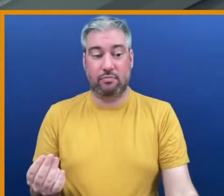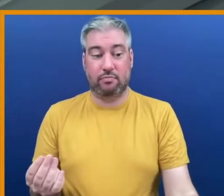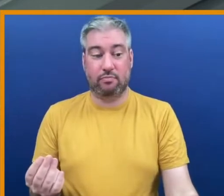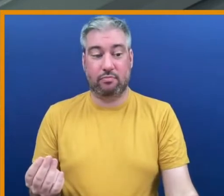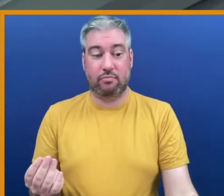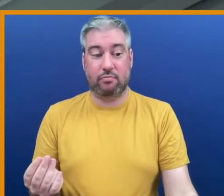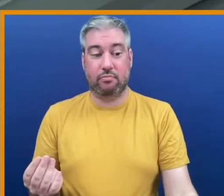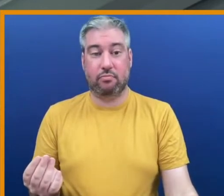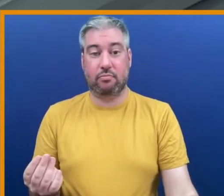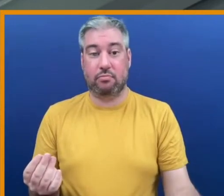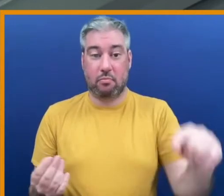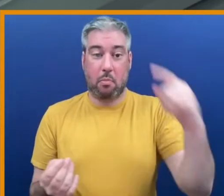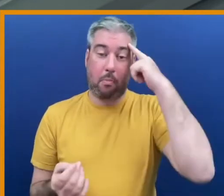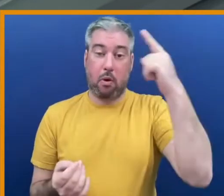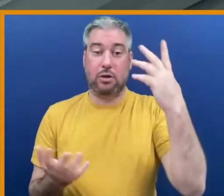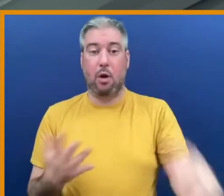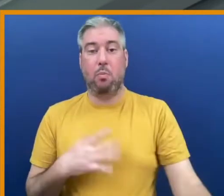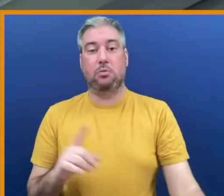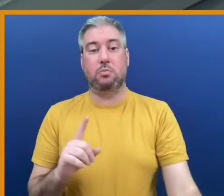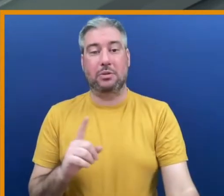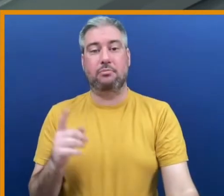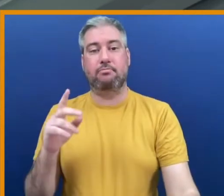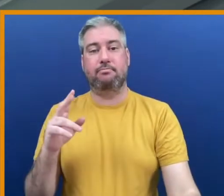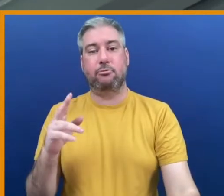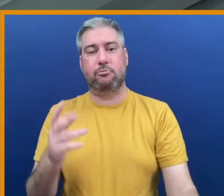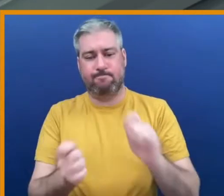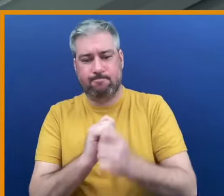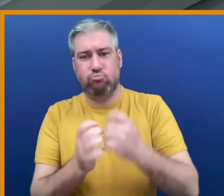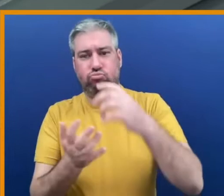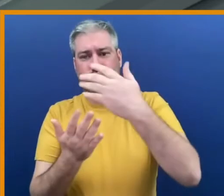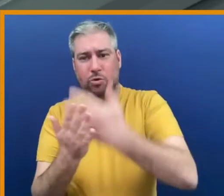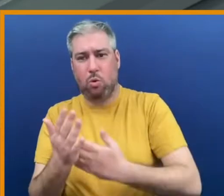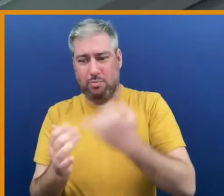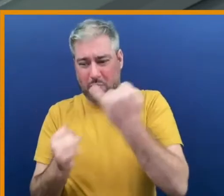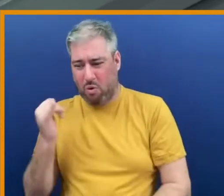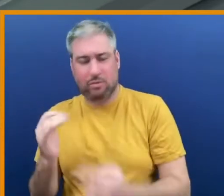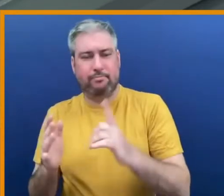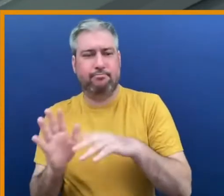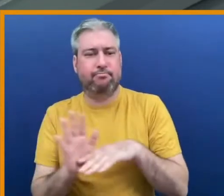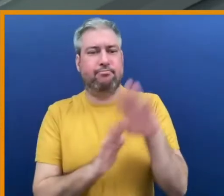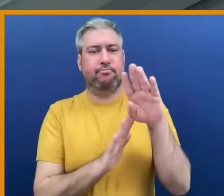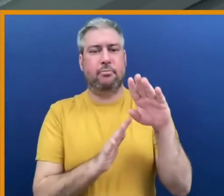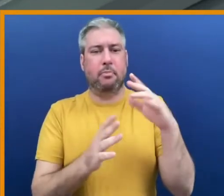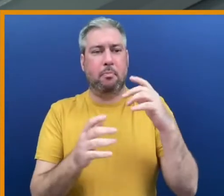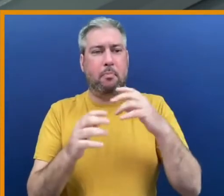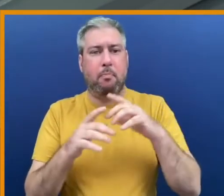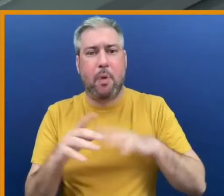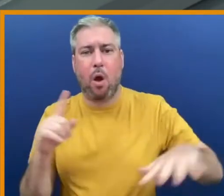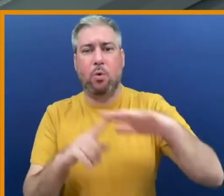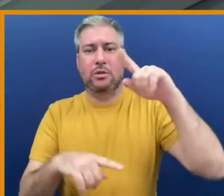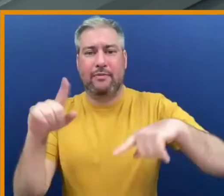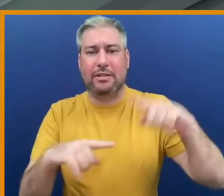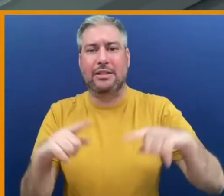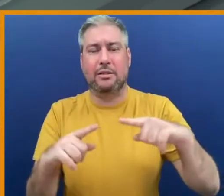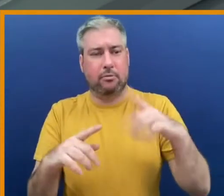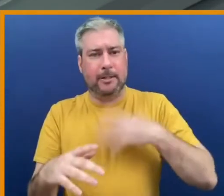for biodiversity right on its head and start to lead by example on the environment. Without leadership from wealthy and stable countries